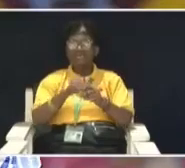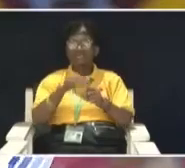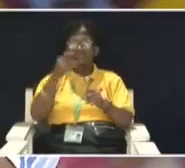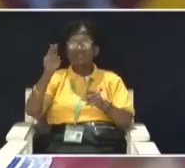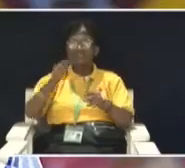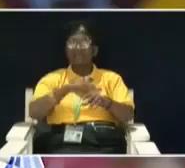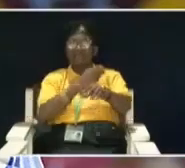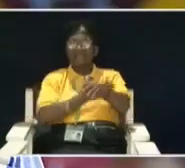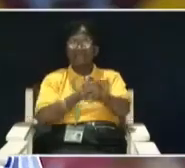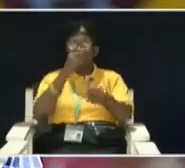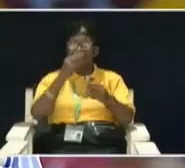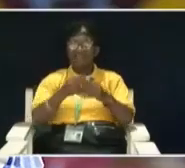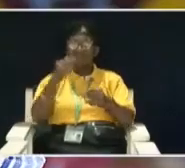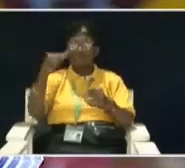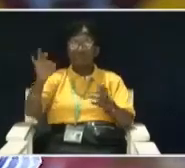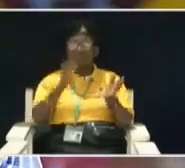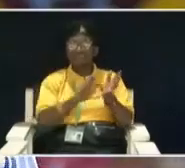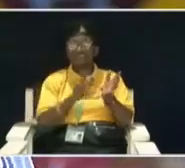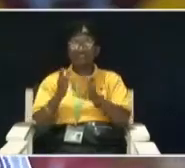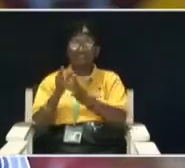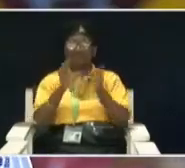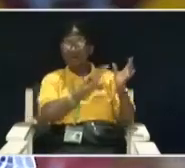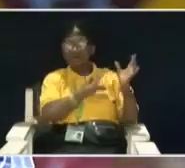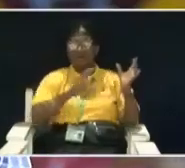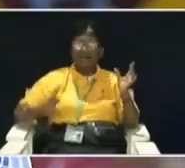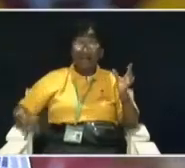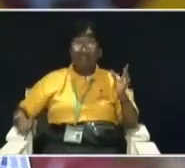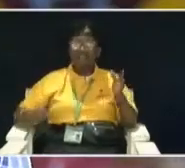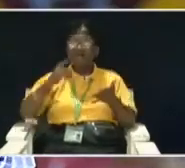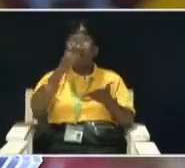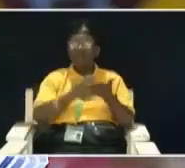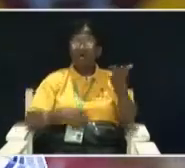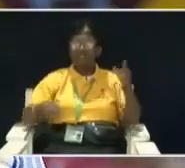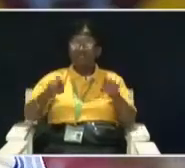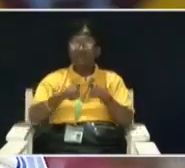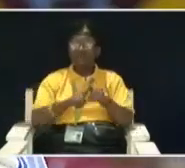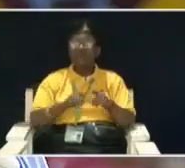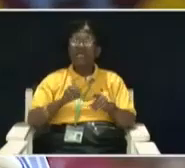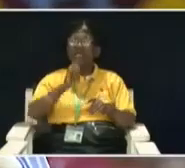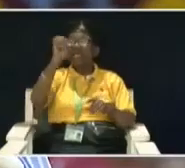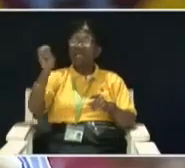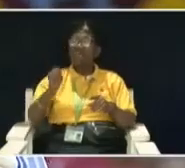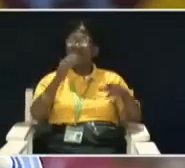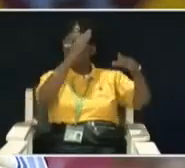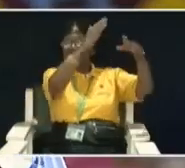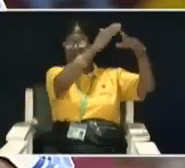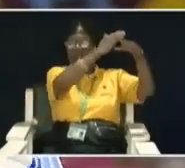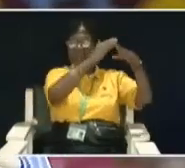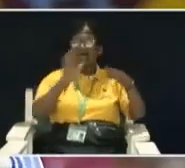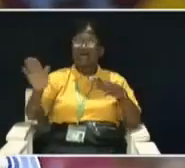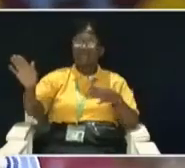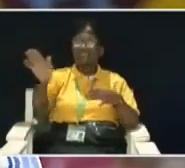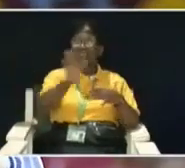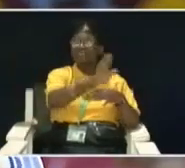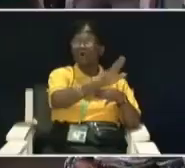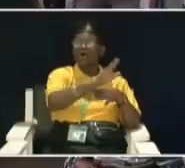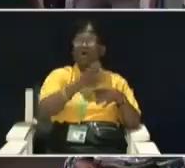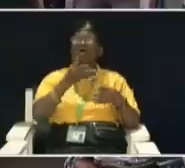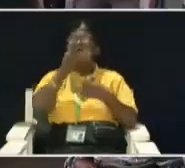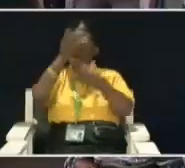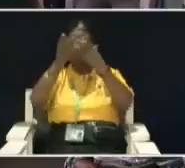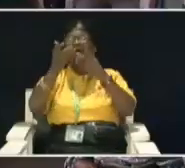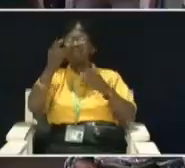Christ, whatever it is that has been hindering your prayers, the blood of Jesus Christ will wipe it away